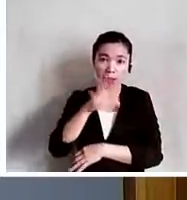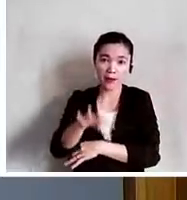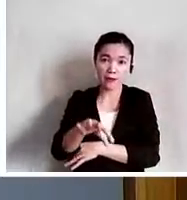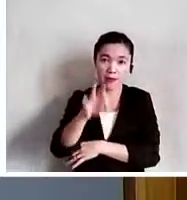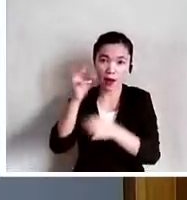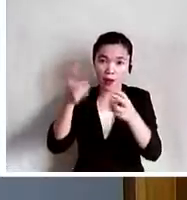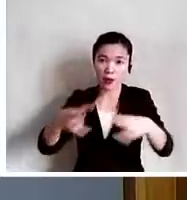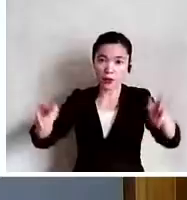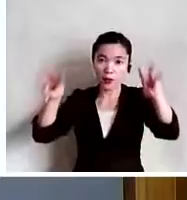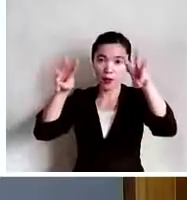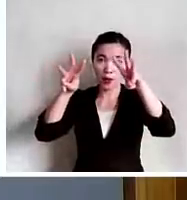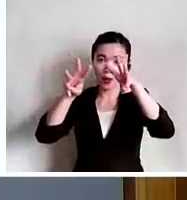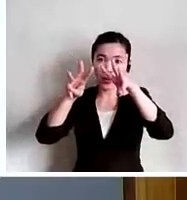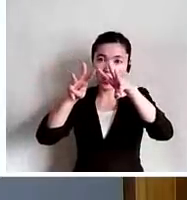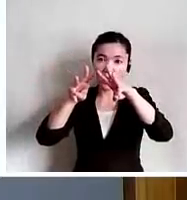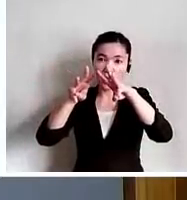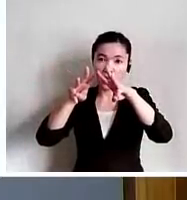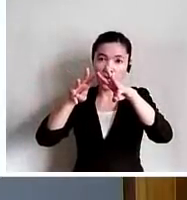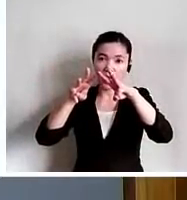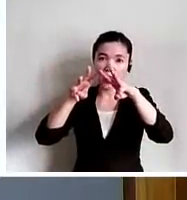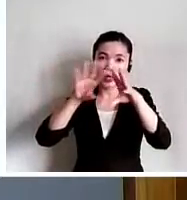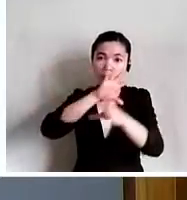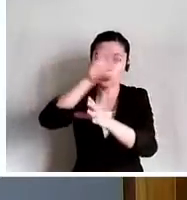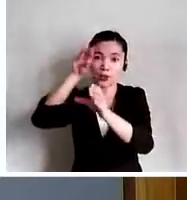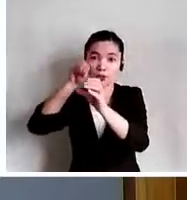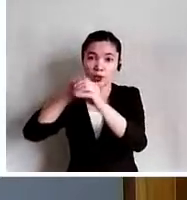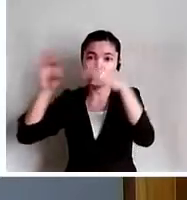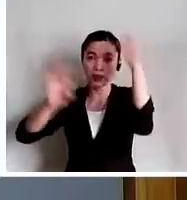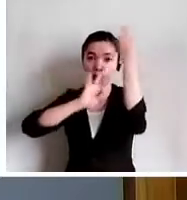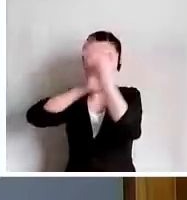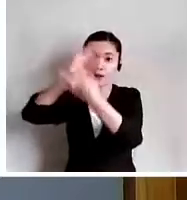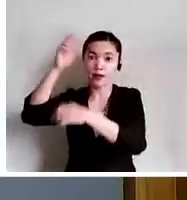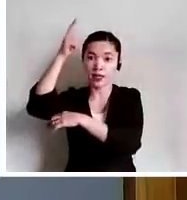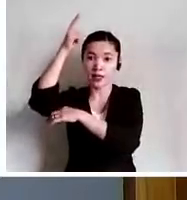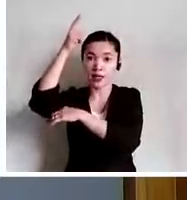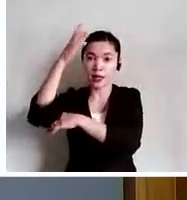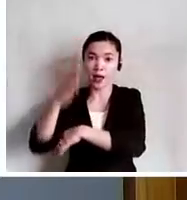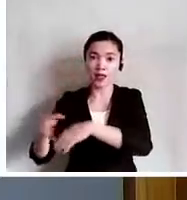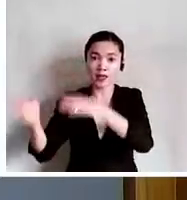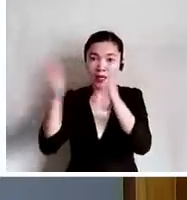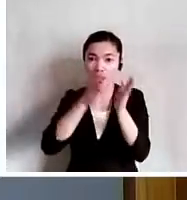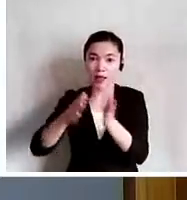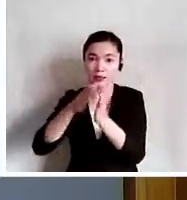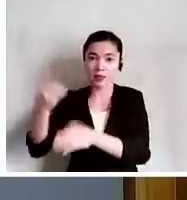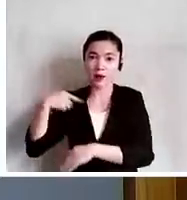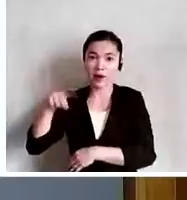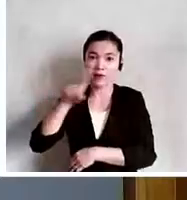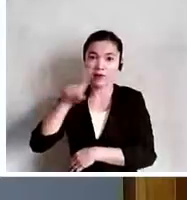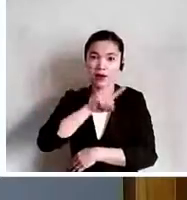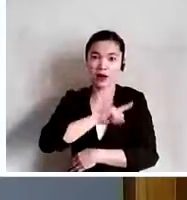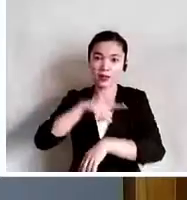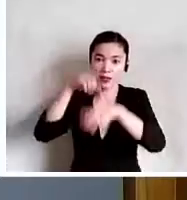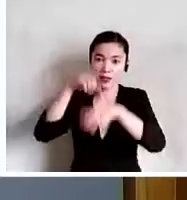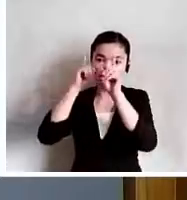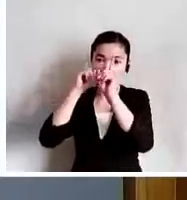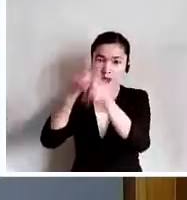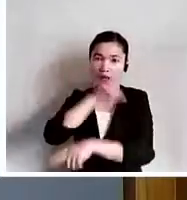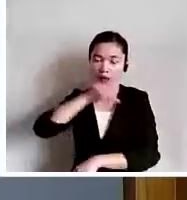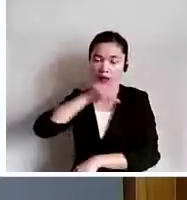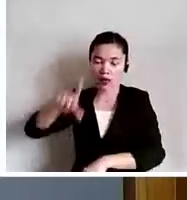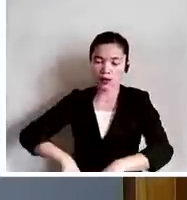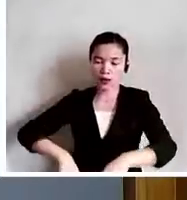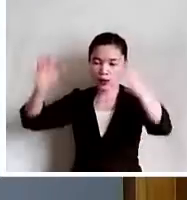come to the banquet God has prepared for us. Let us pray to the Lord. Lord, hear our